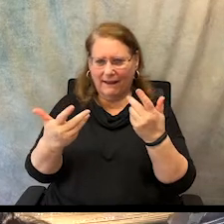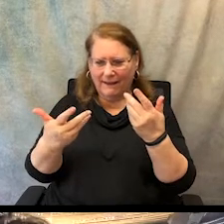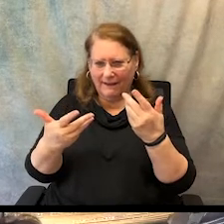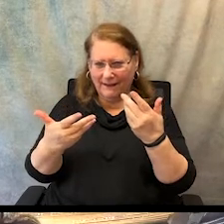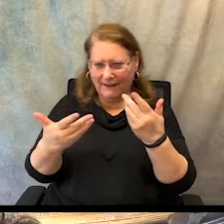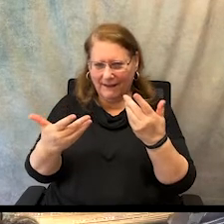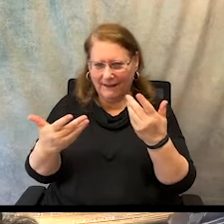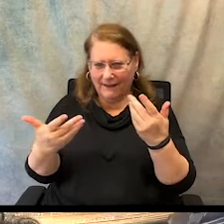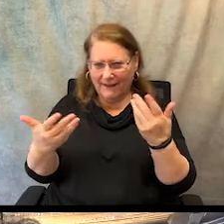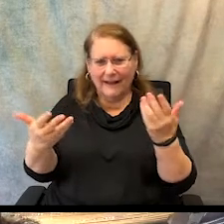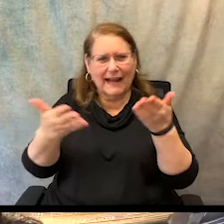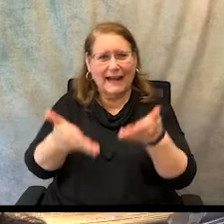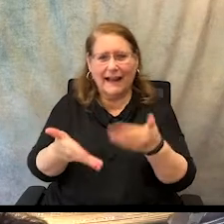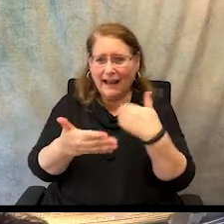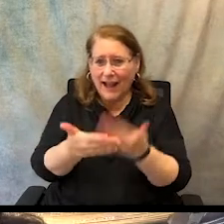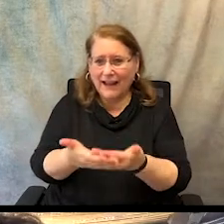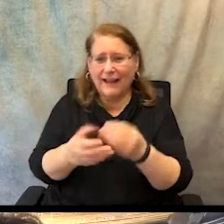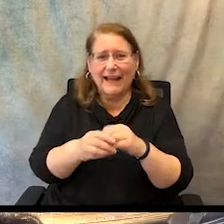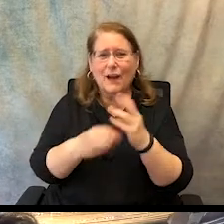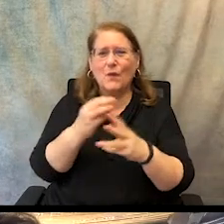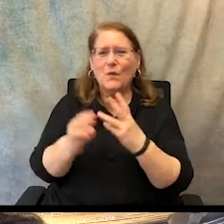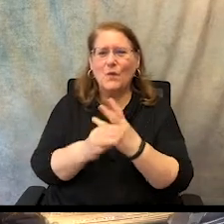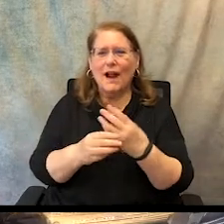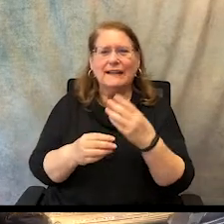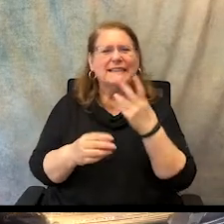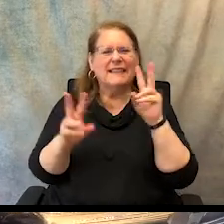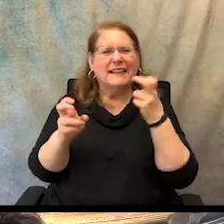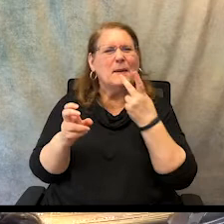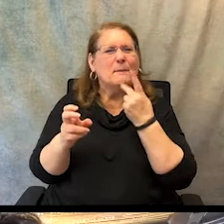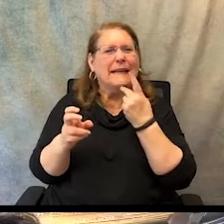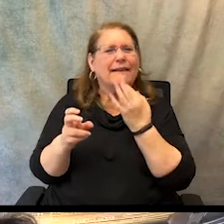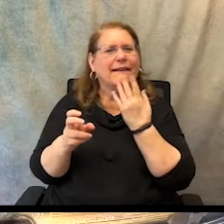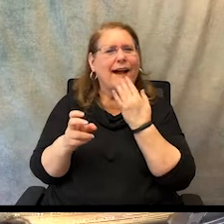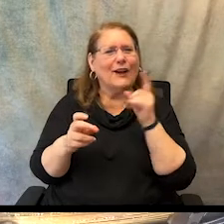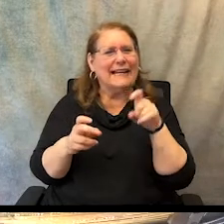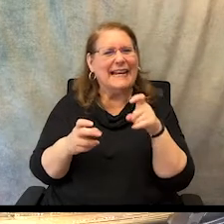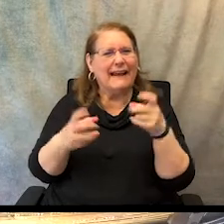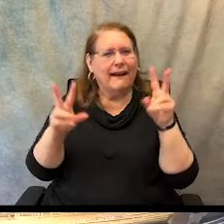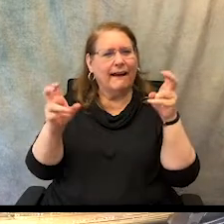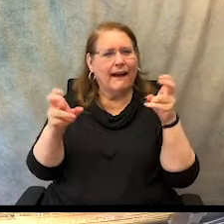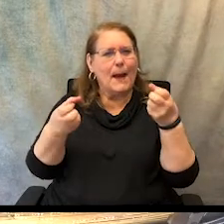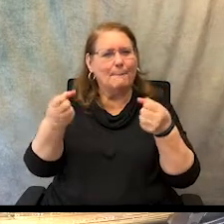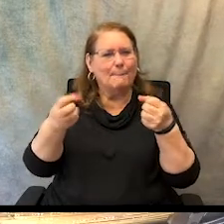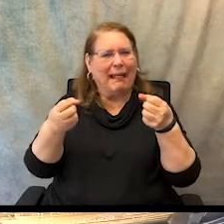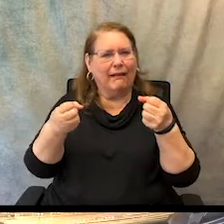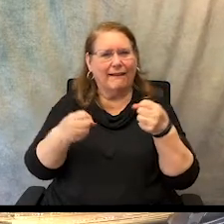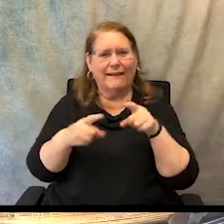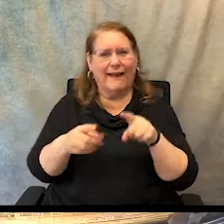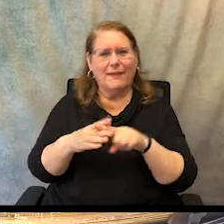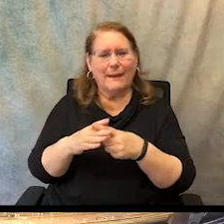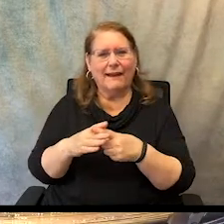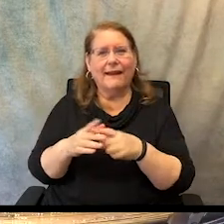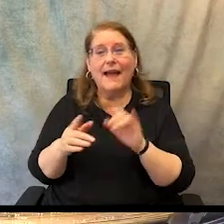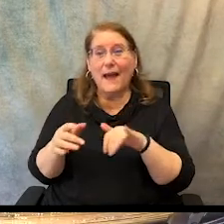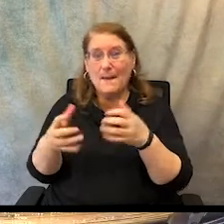somehow have a pink color and need some milk, you know, at the beginning. And this milk